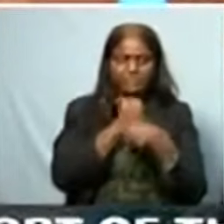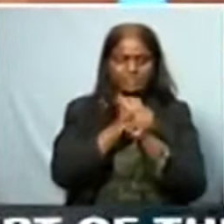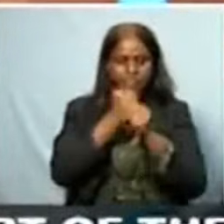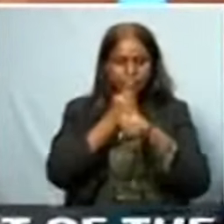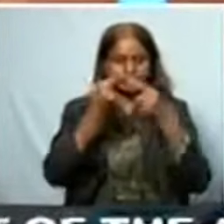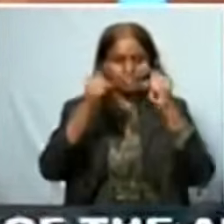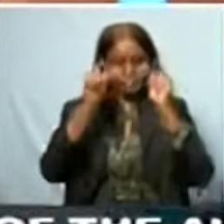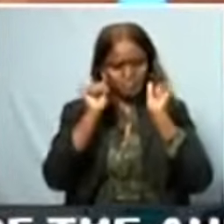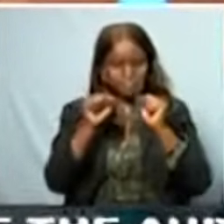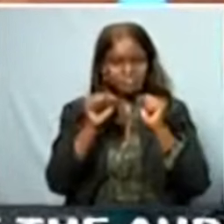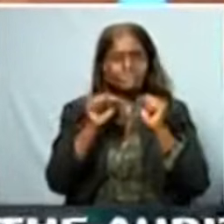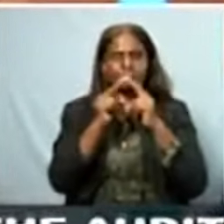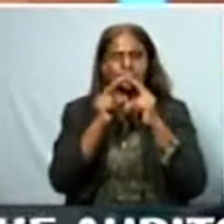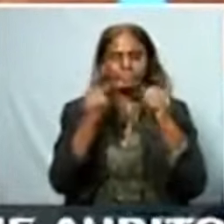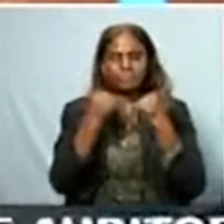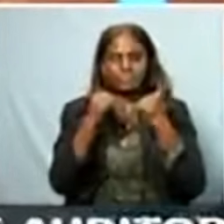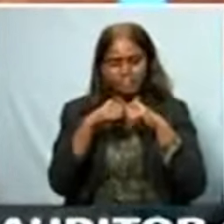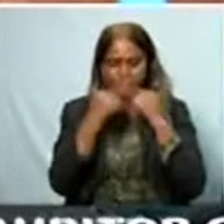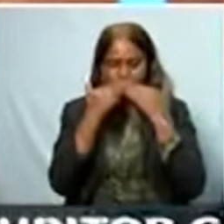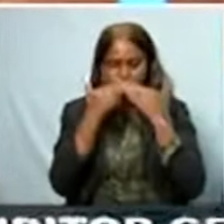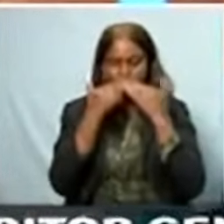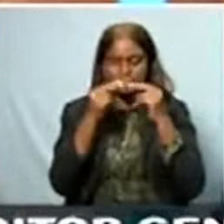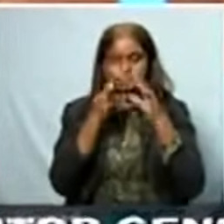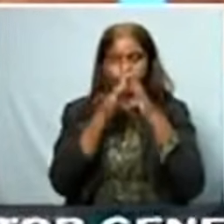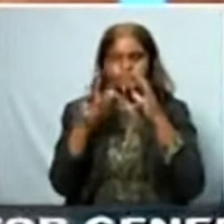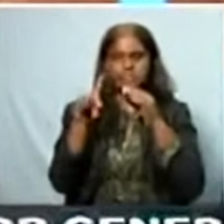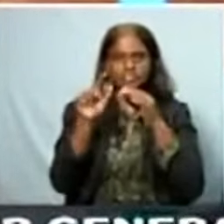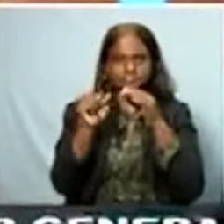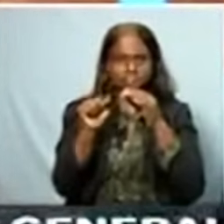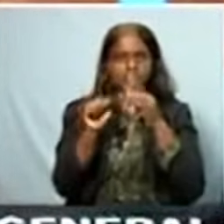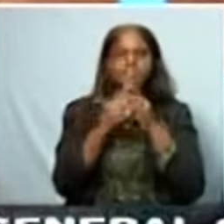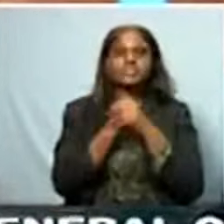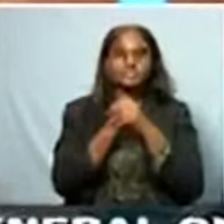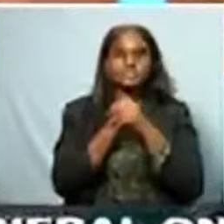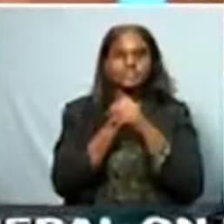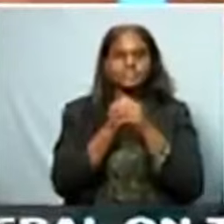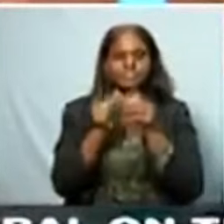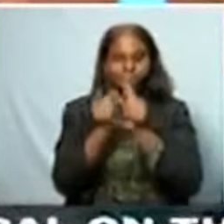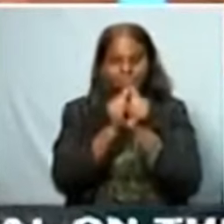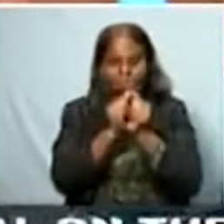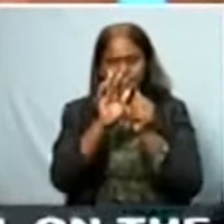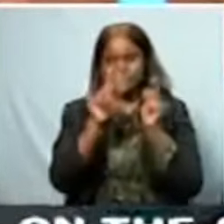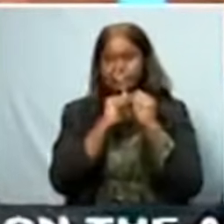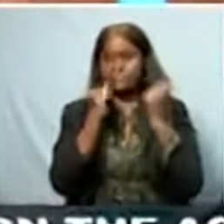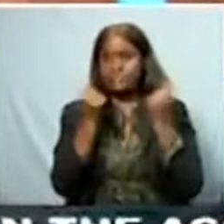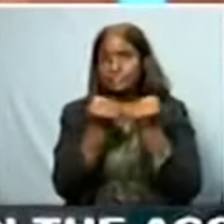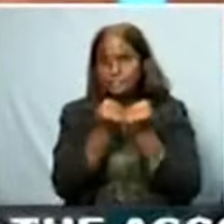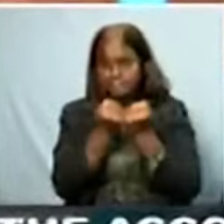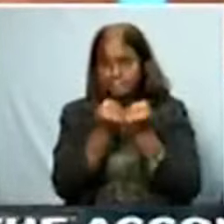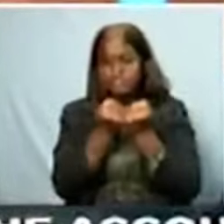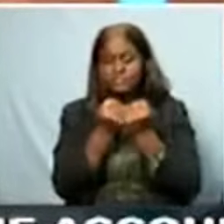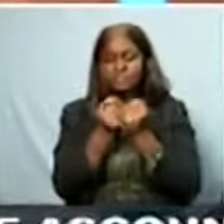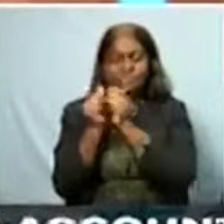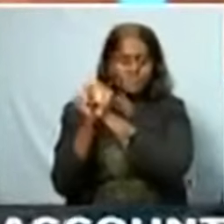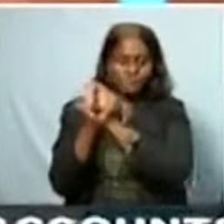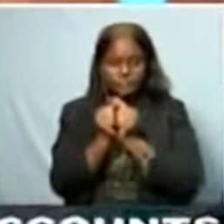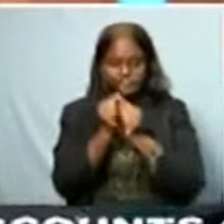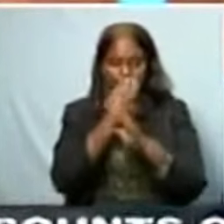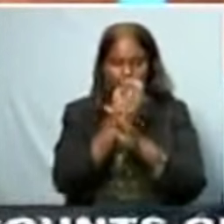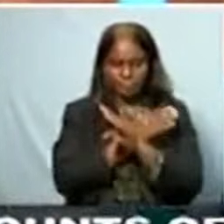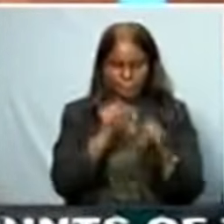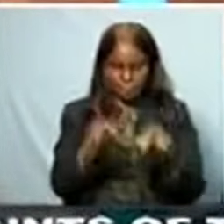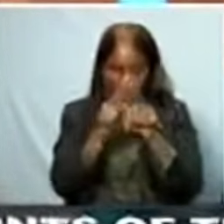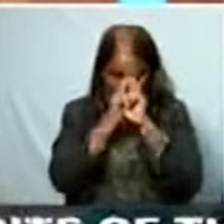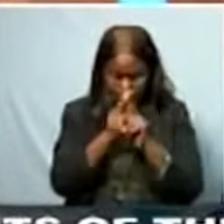progress, as it were. So we do thank you, PS, most sincerely, together with your team, for coming before this honorable